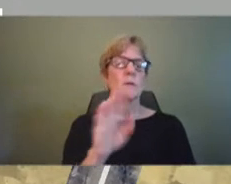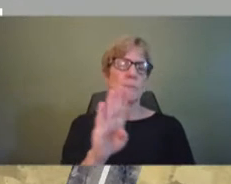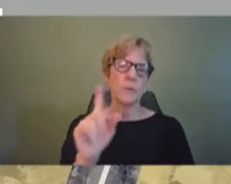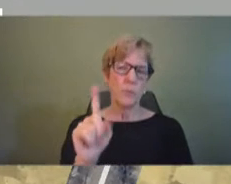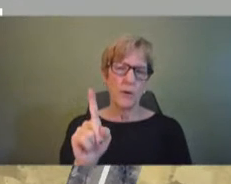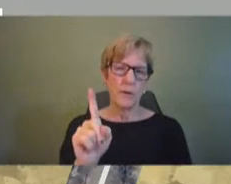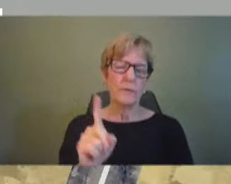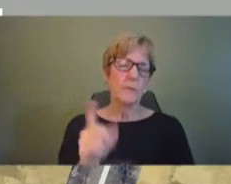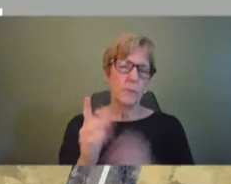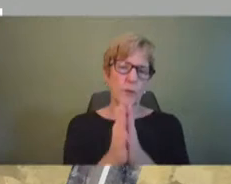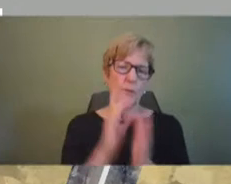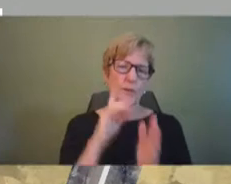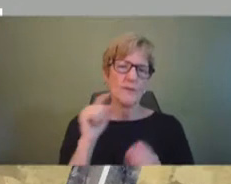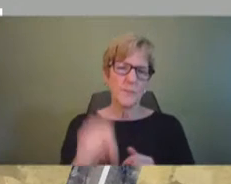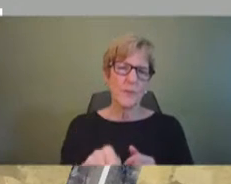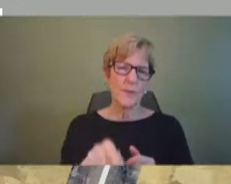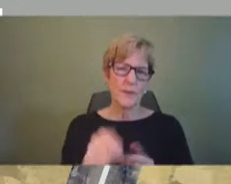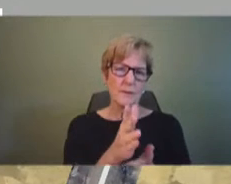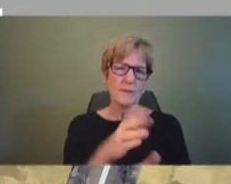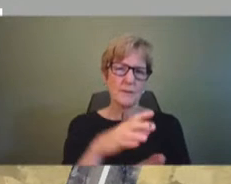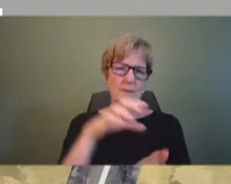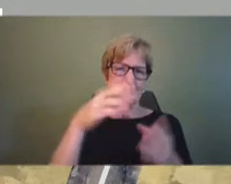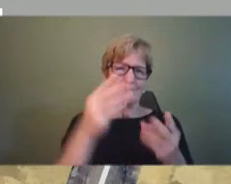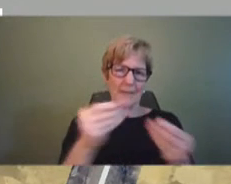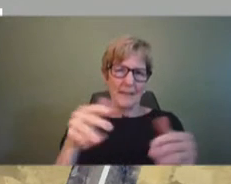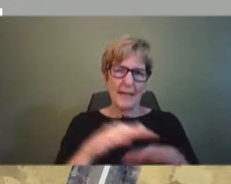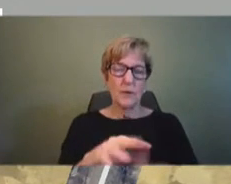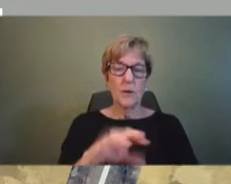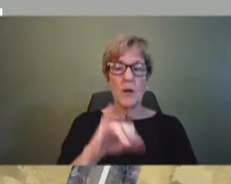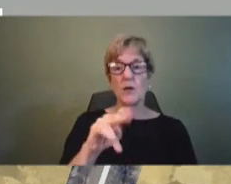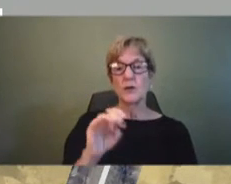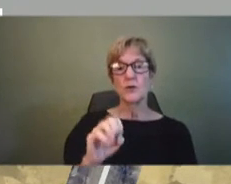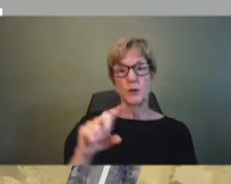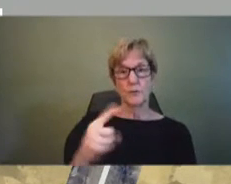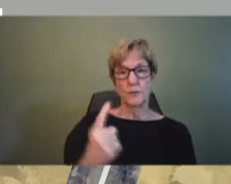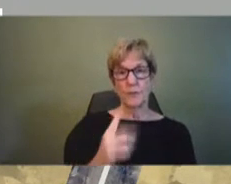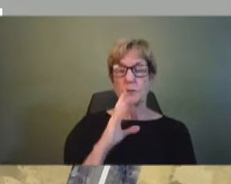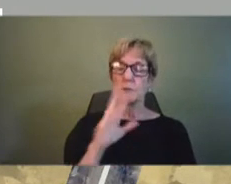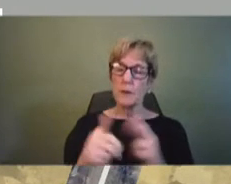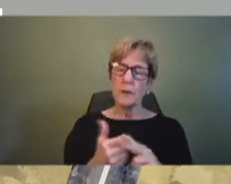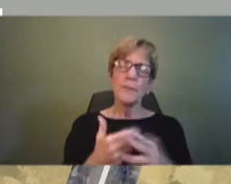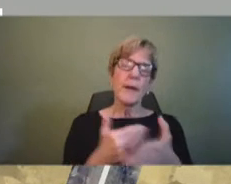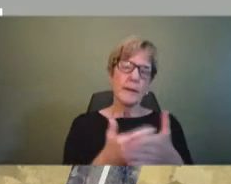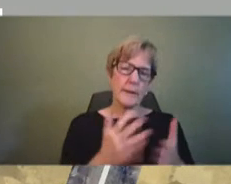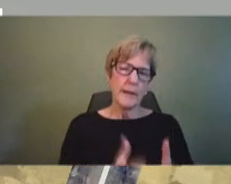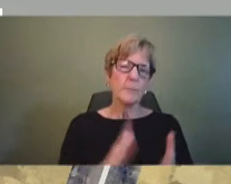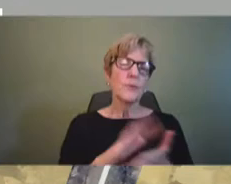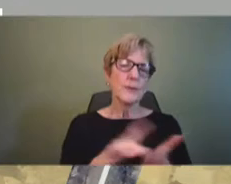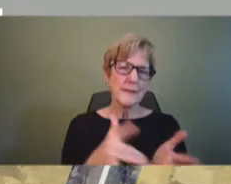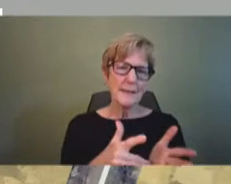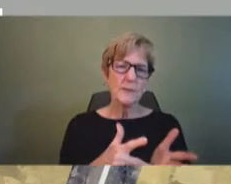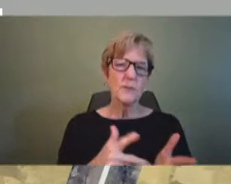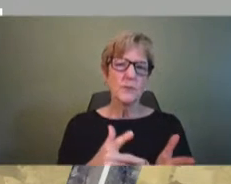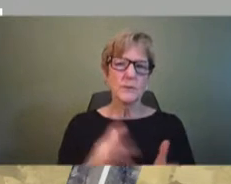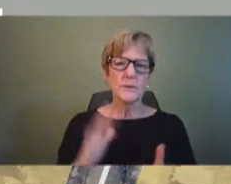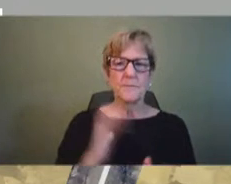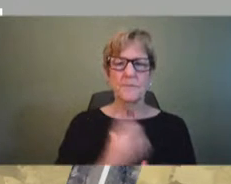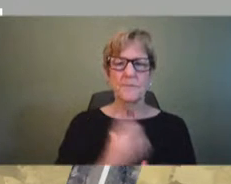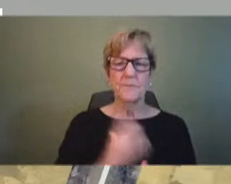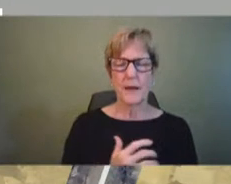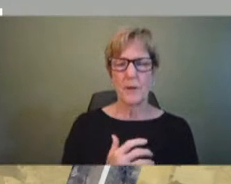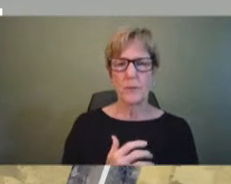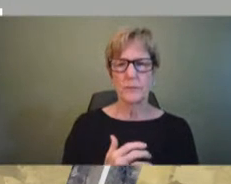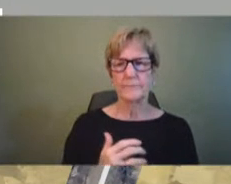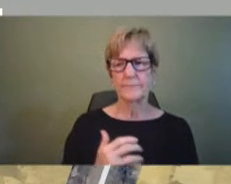request for this particular parcel on June 1st we just talked a little bit about neighborhood centers uh in our last U couple